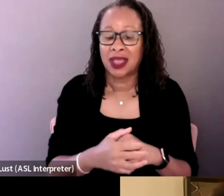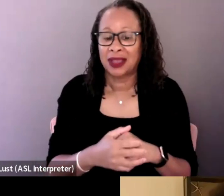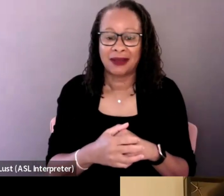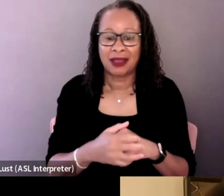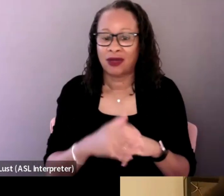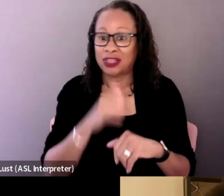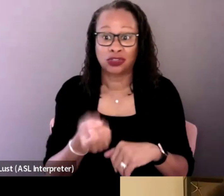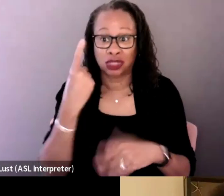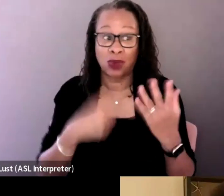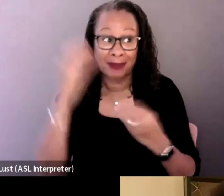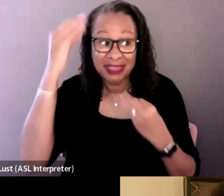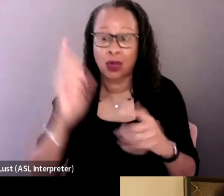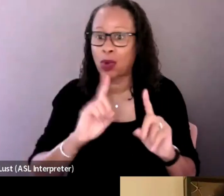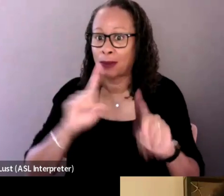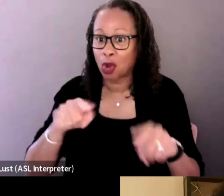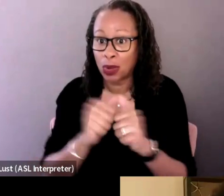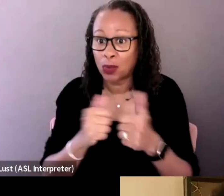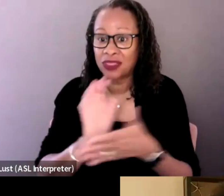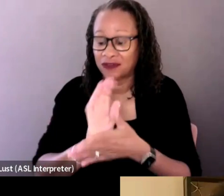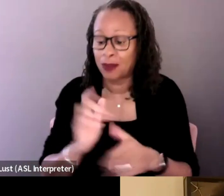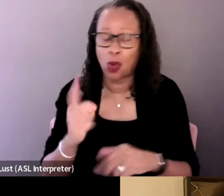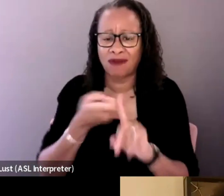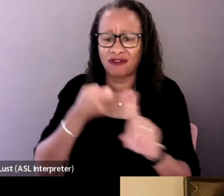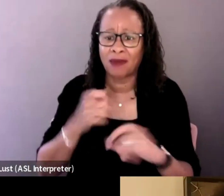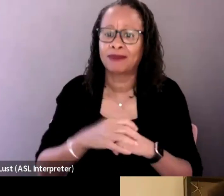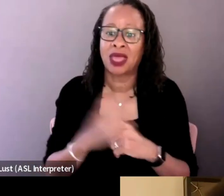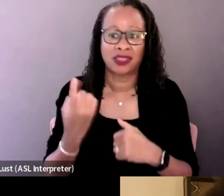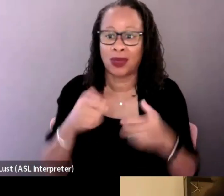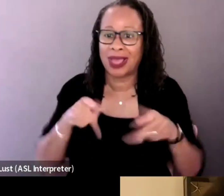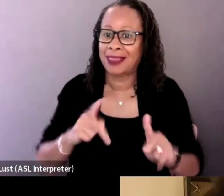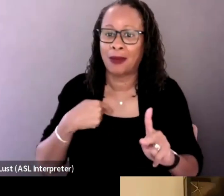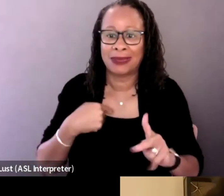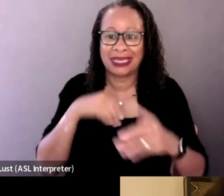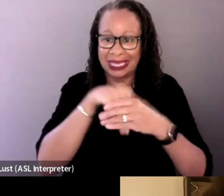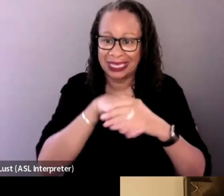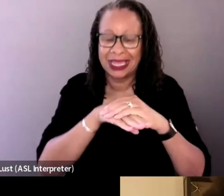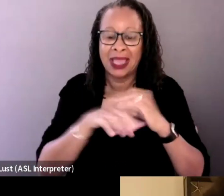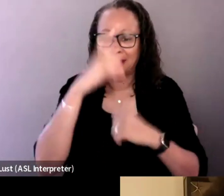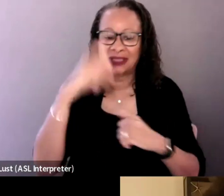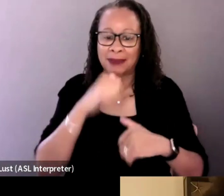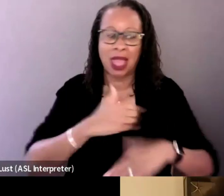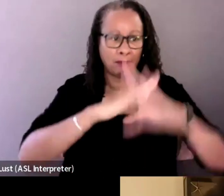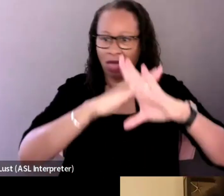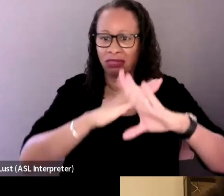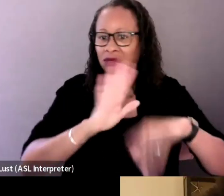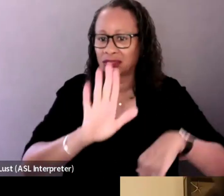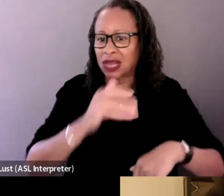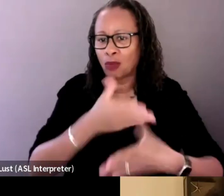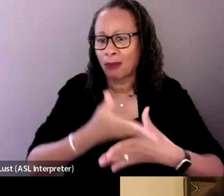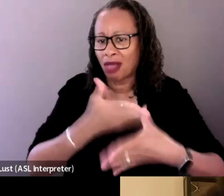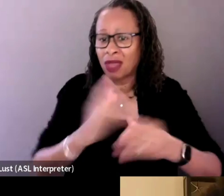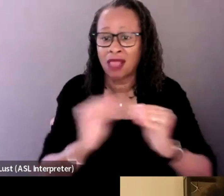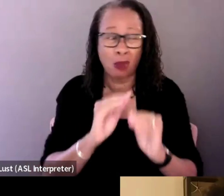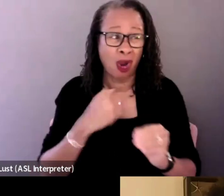I am or or where I'm going or where I'm coming from. They just allow me in because I'm not a bother to them. And the more I ask